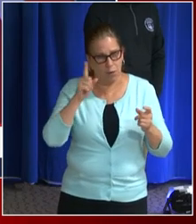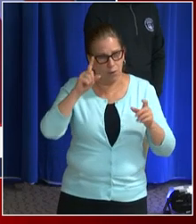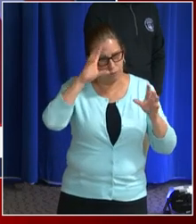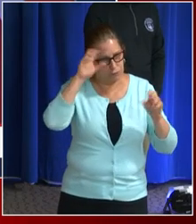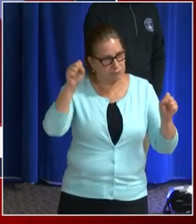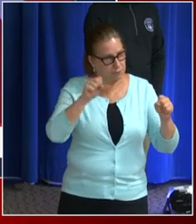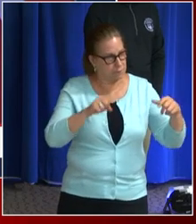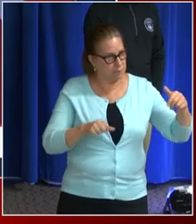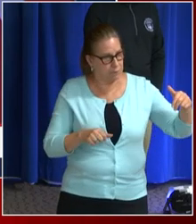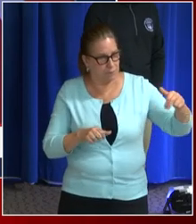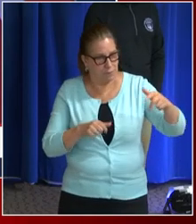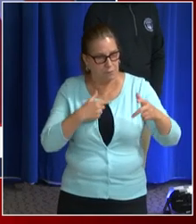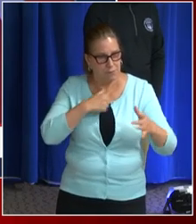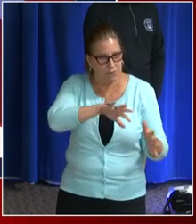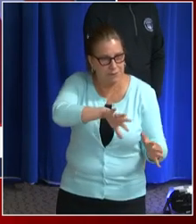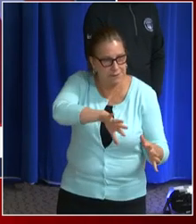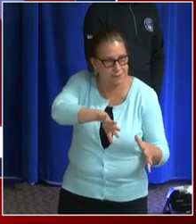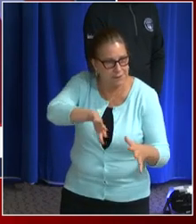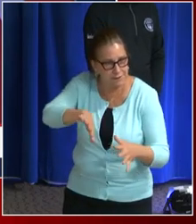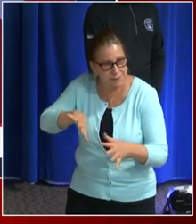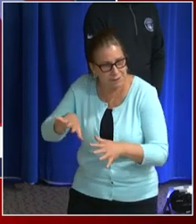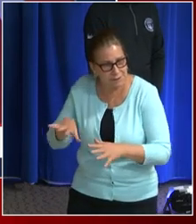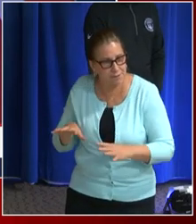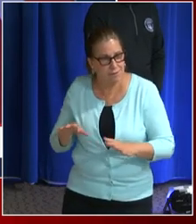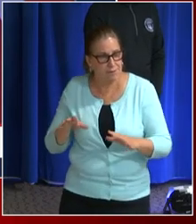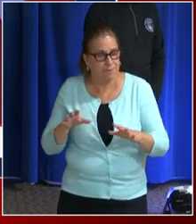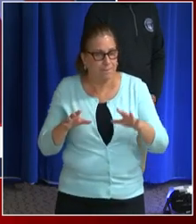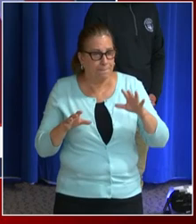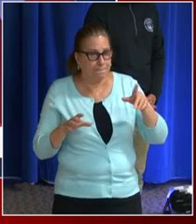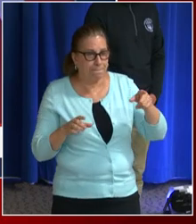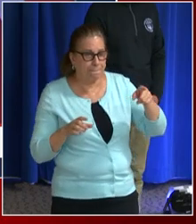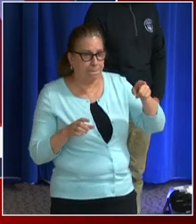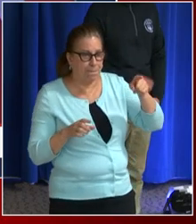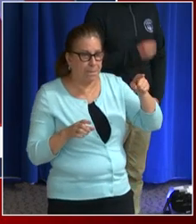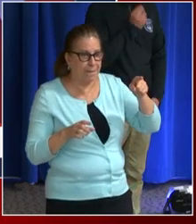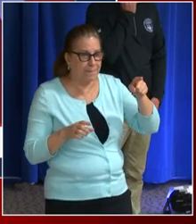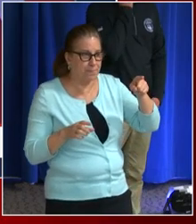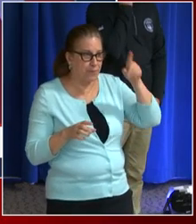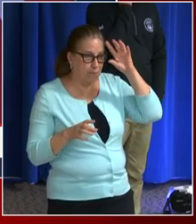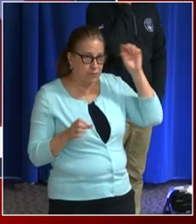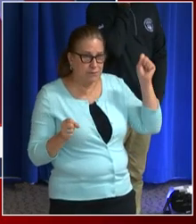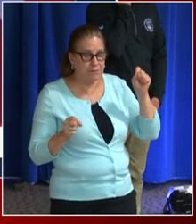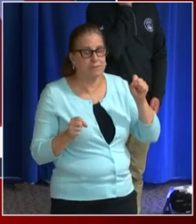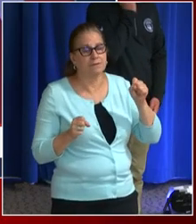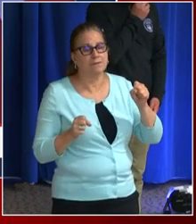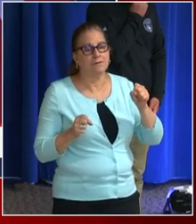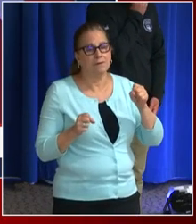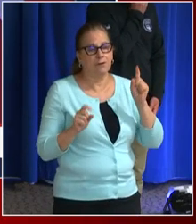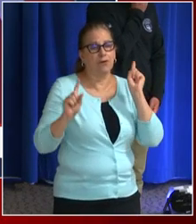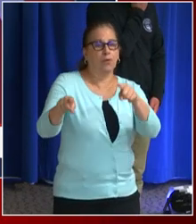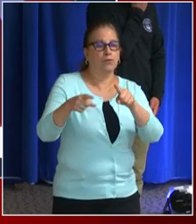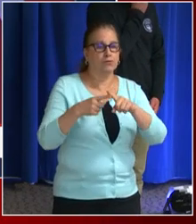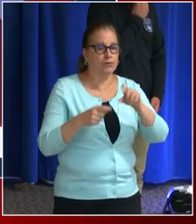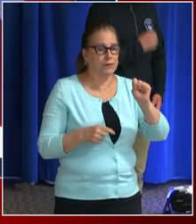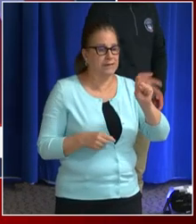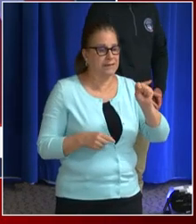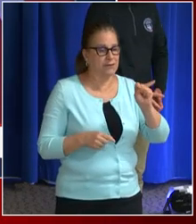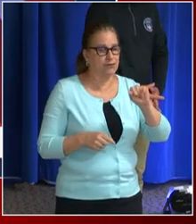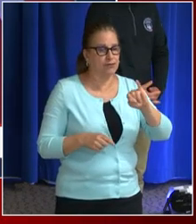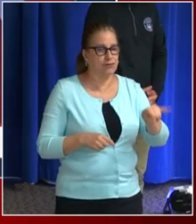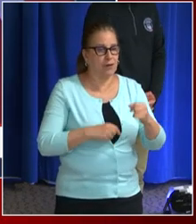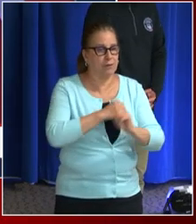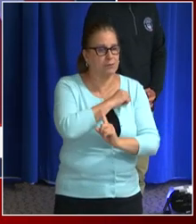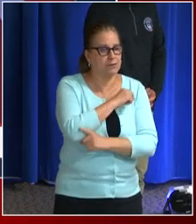St. John's Church. Your bicycle officers, dozens of them, moved all the protesters forcibly. In fact, one